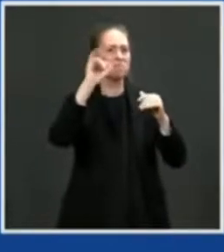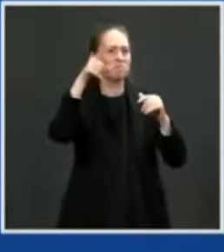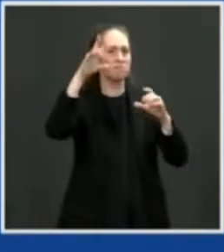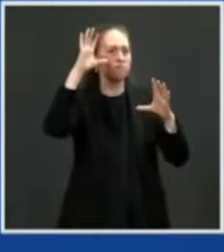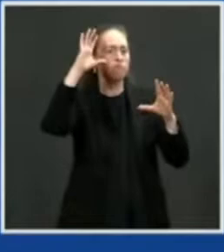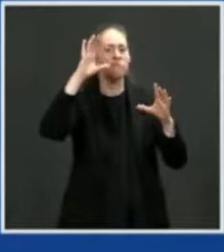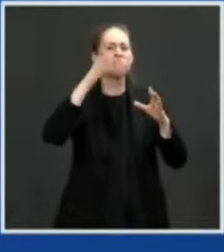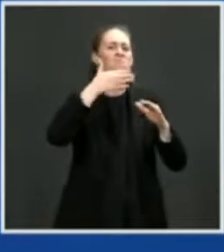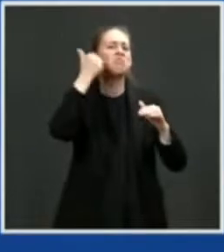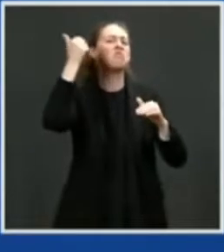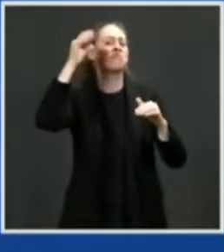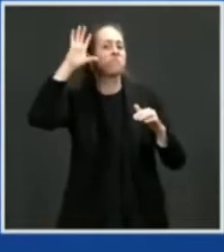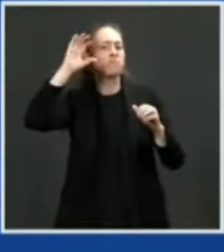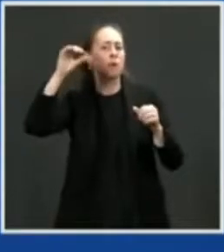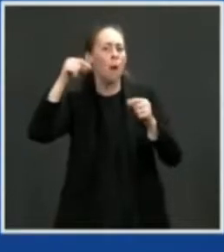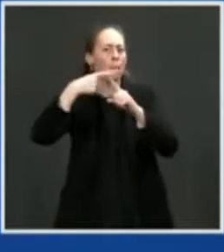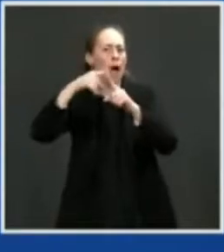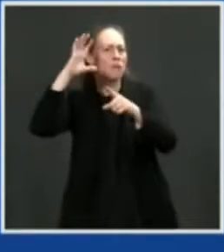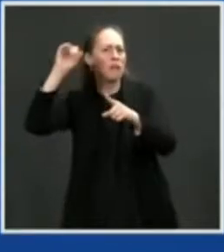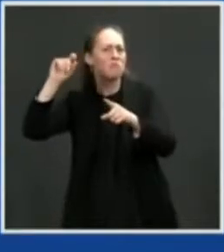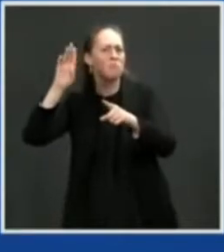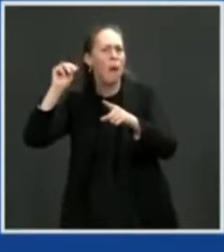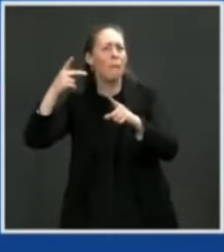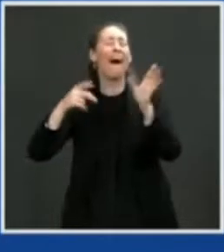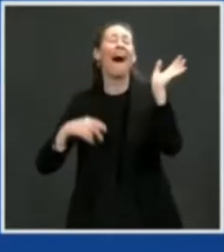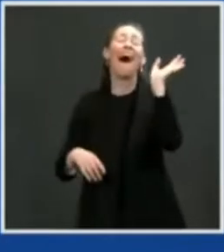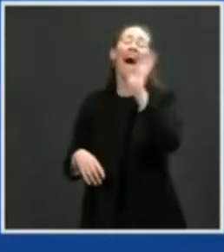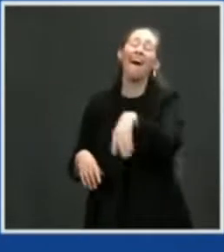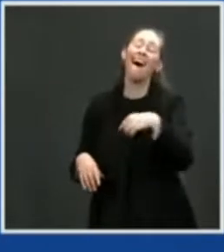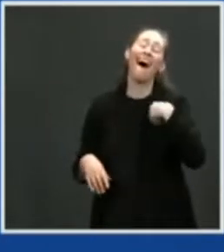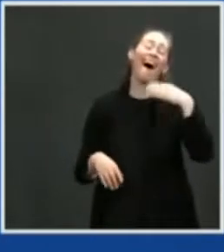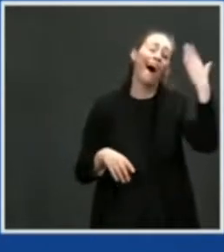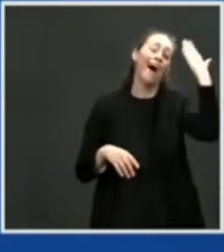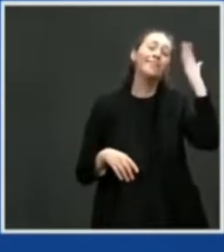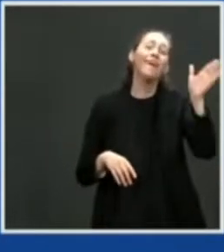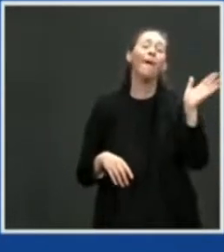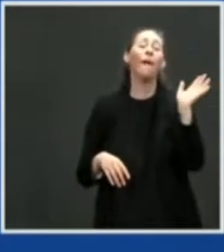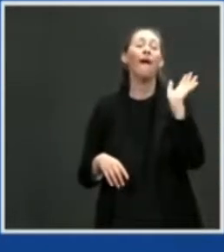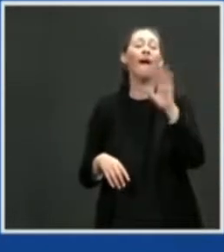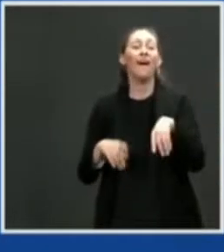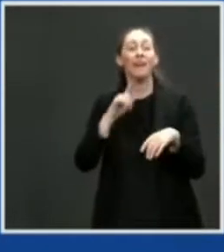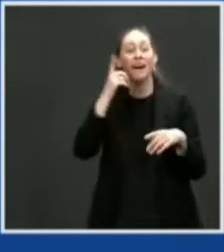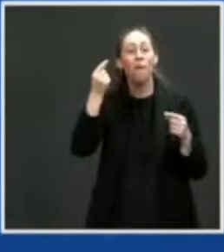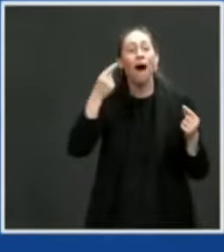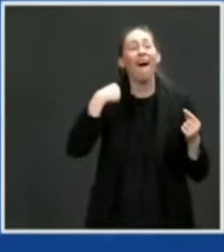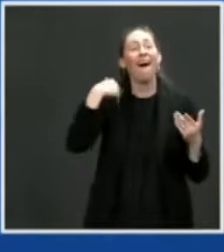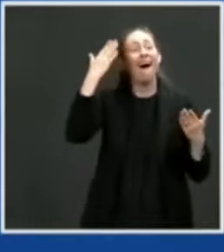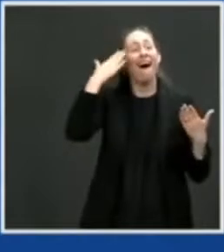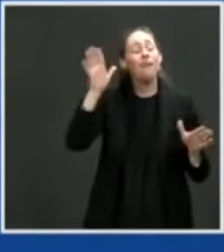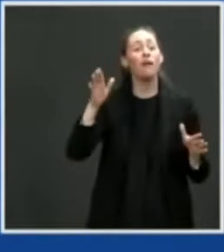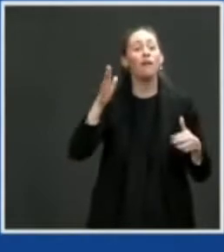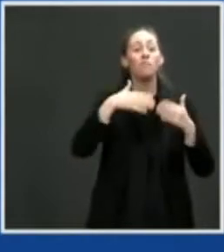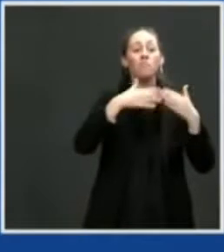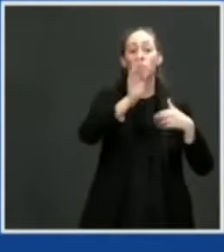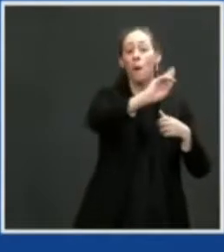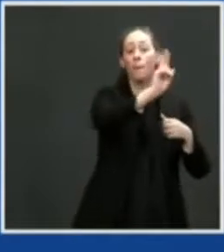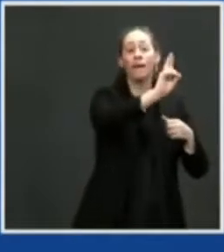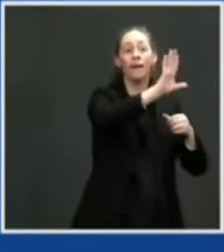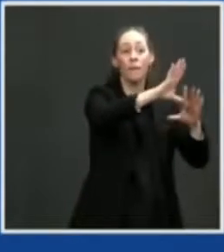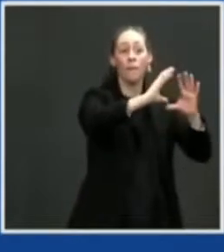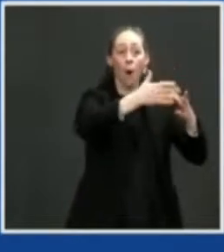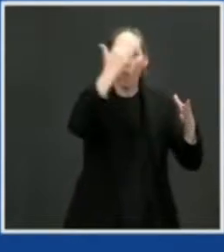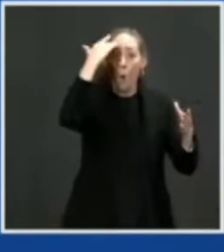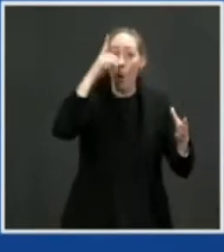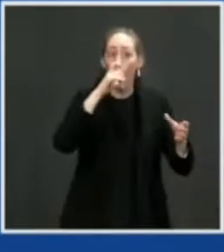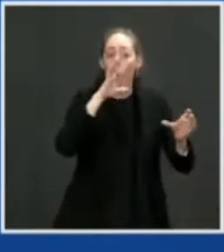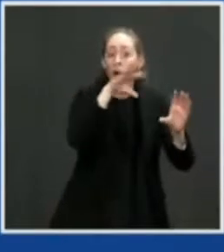even think about it. Come on, I have man. no idea. I don't know. I have no idea whether it'll be a Republican Party. Orange man bad. I